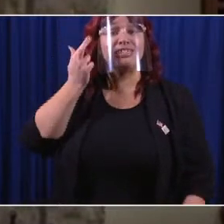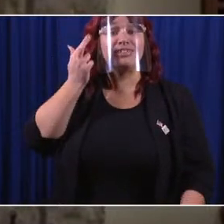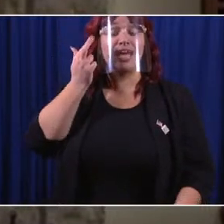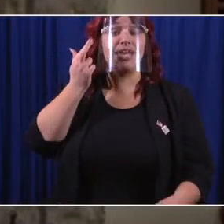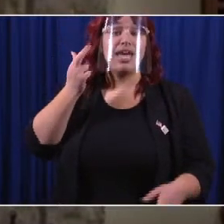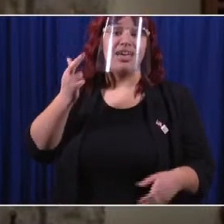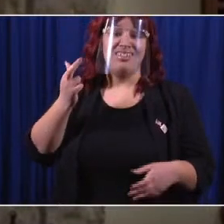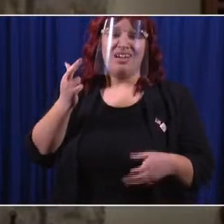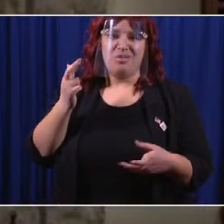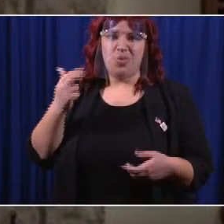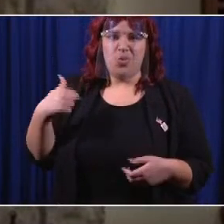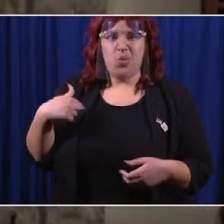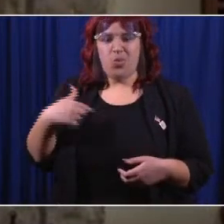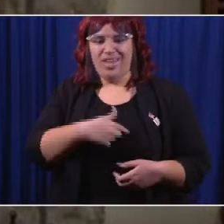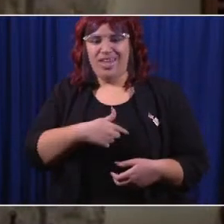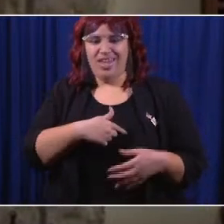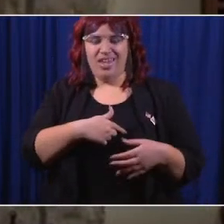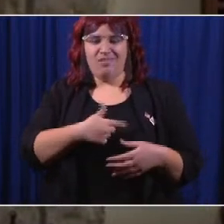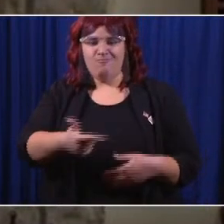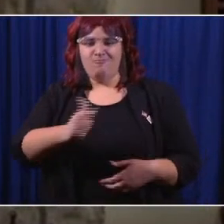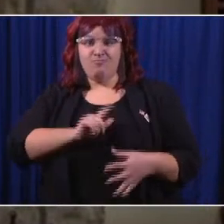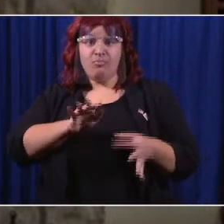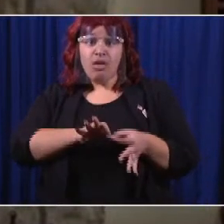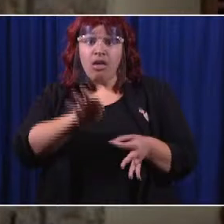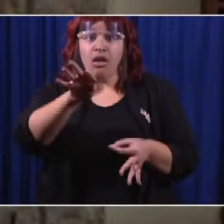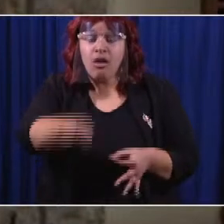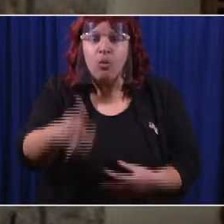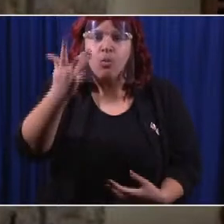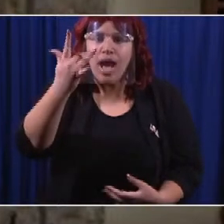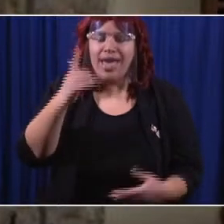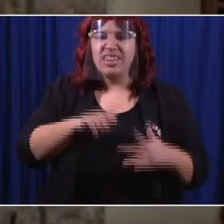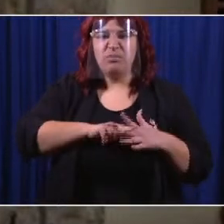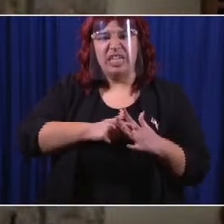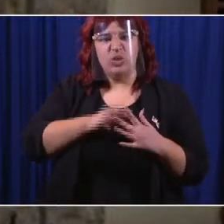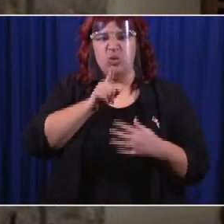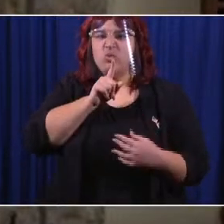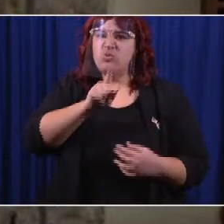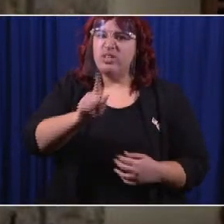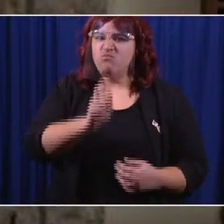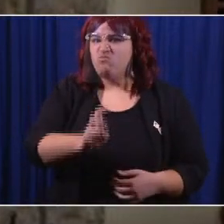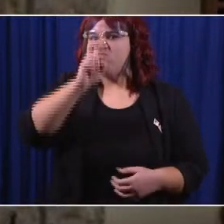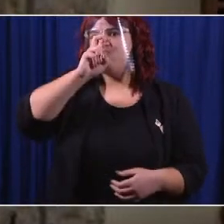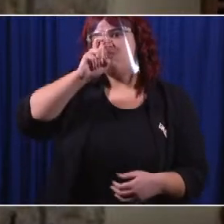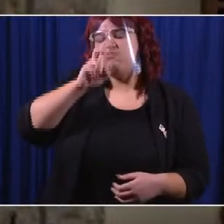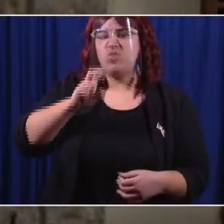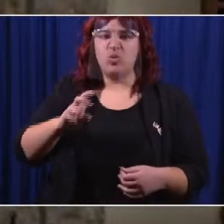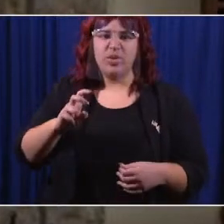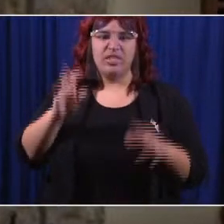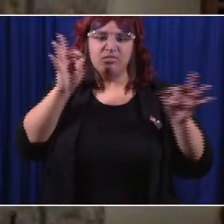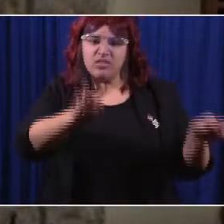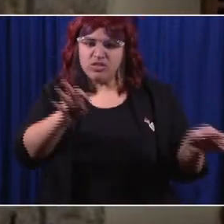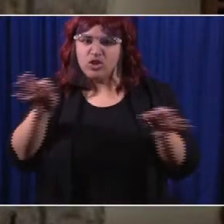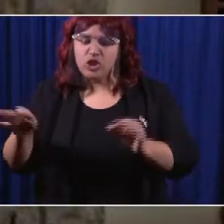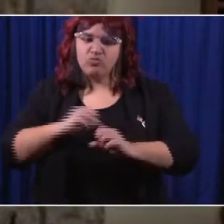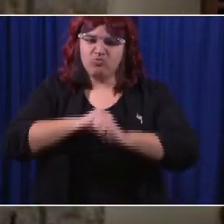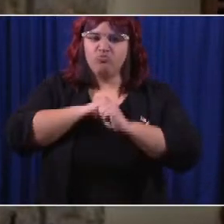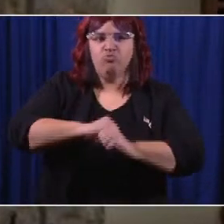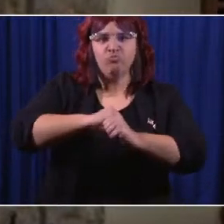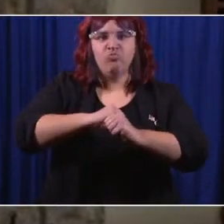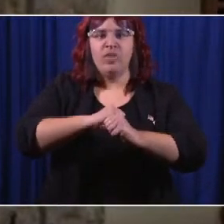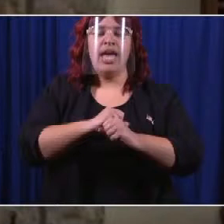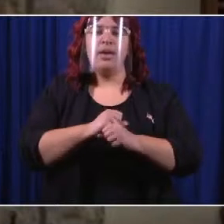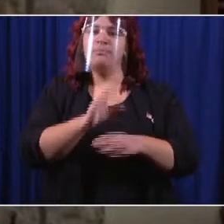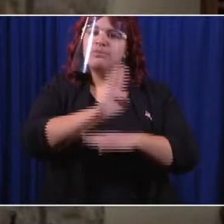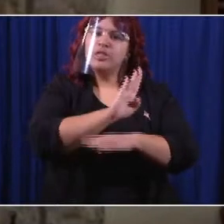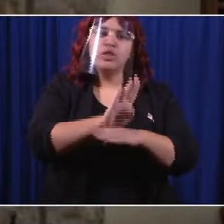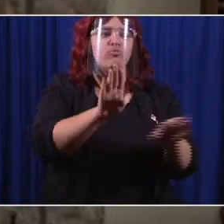far as dealing with precautions and setting up lockdowns. And so I'm wondering where we go from here as things are progressively getting